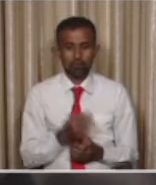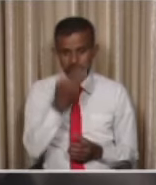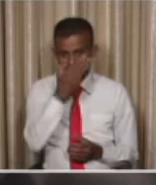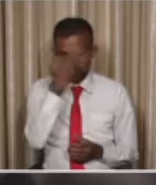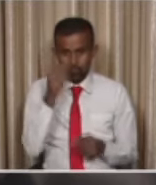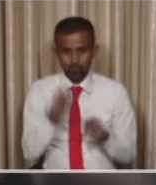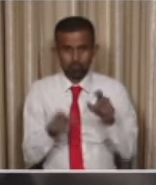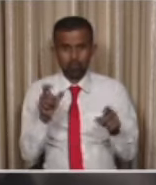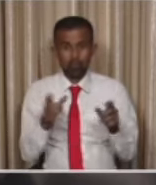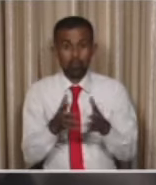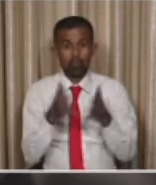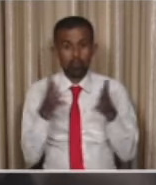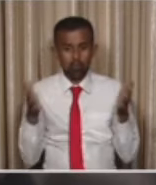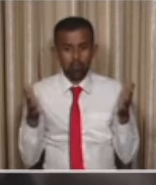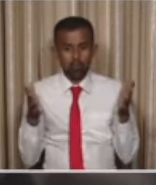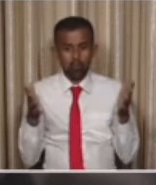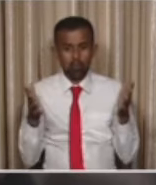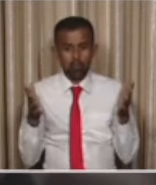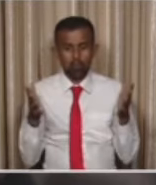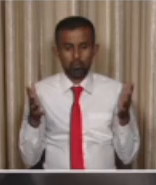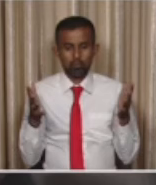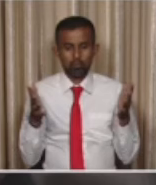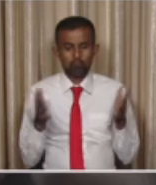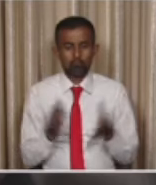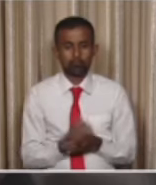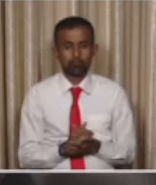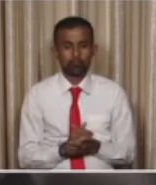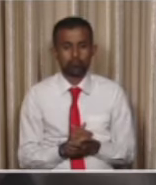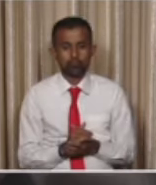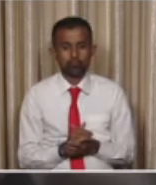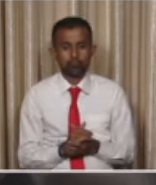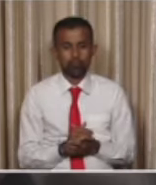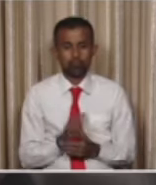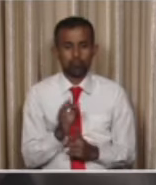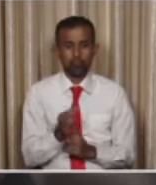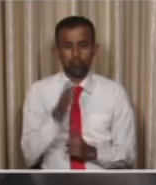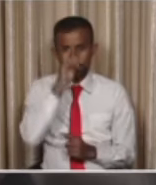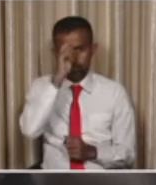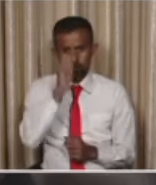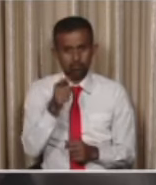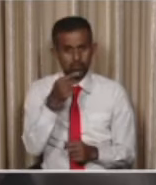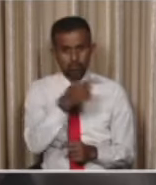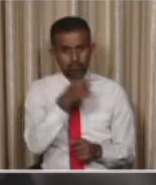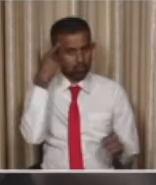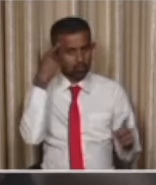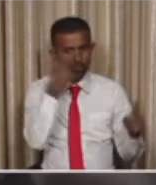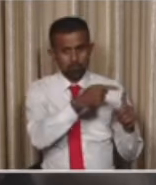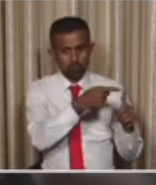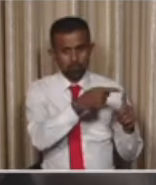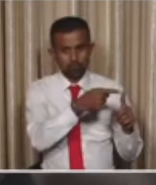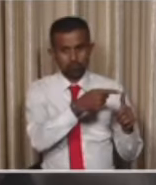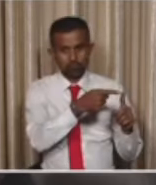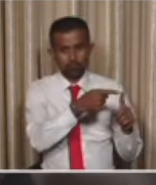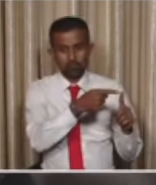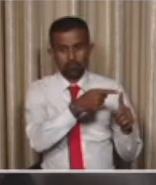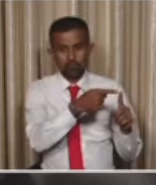on various bases. He still has had a lot of support.